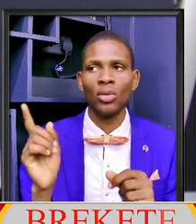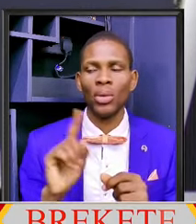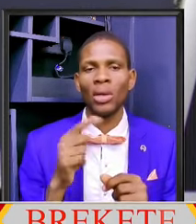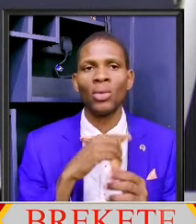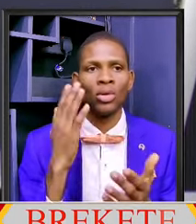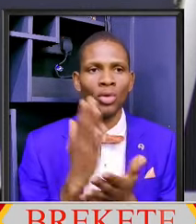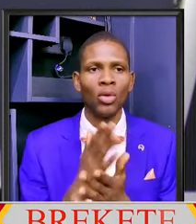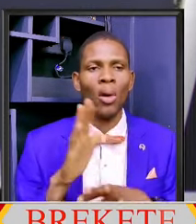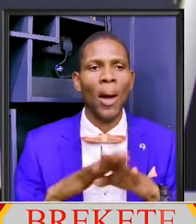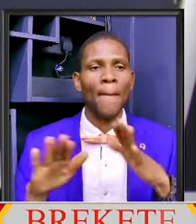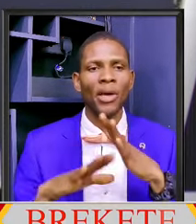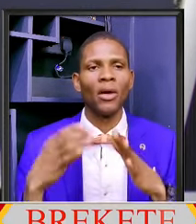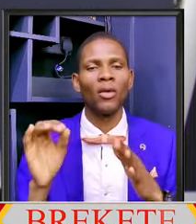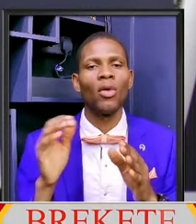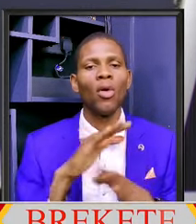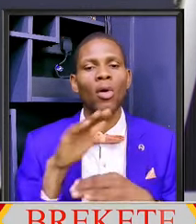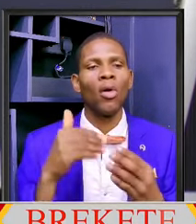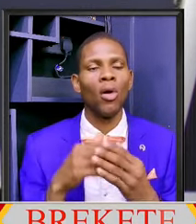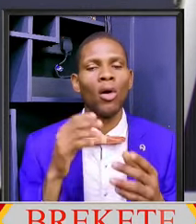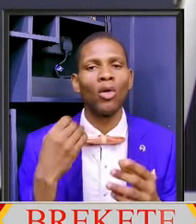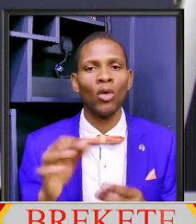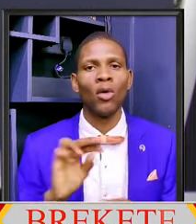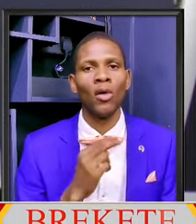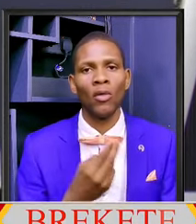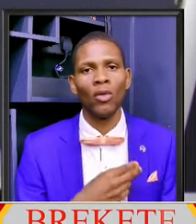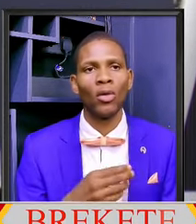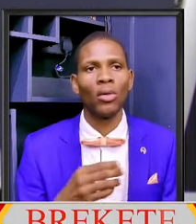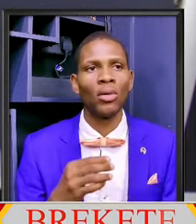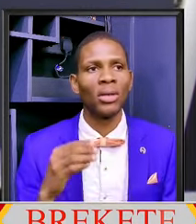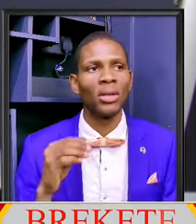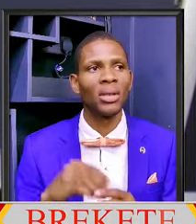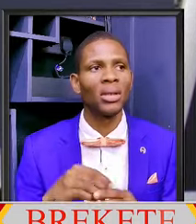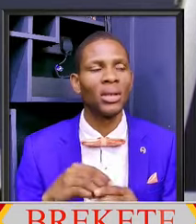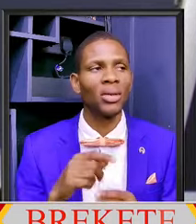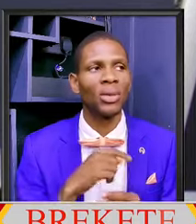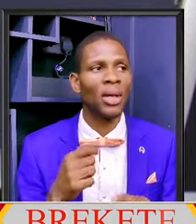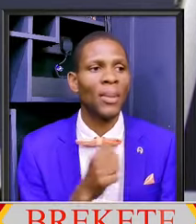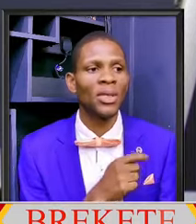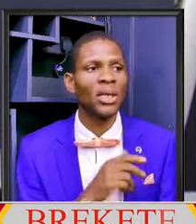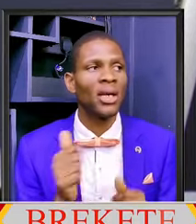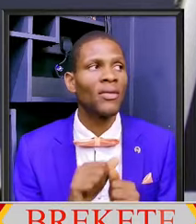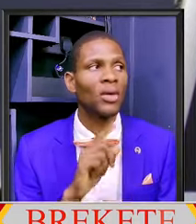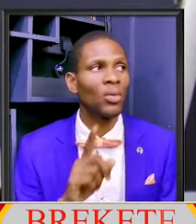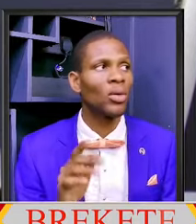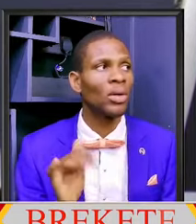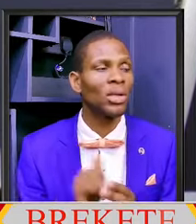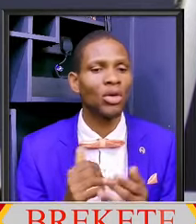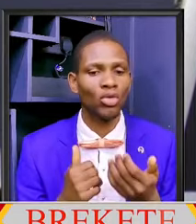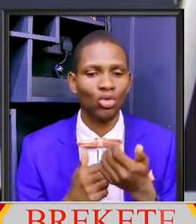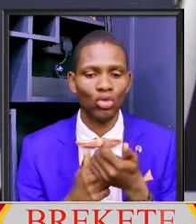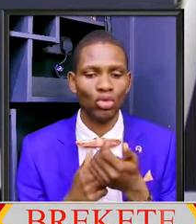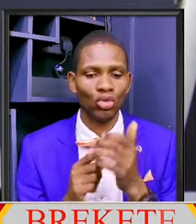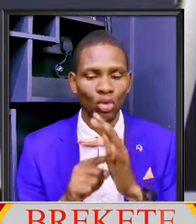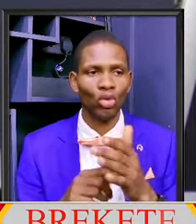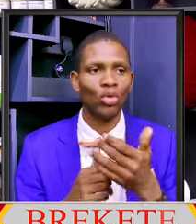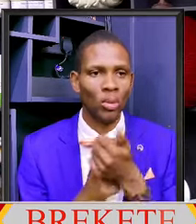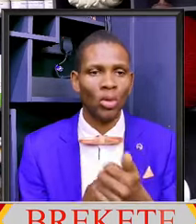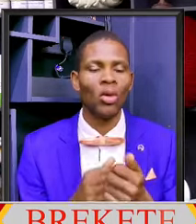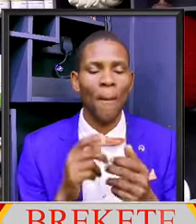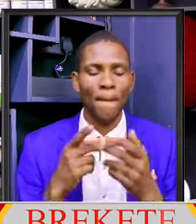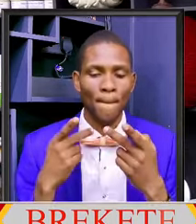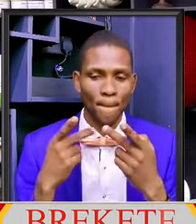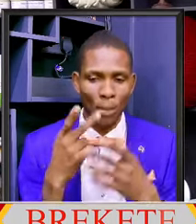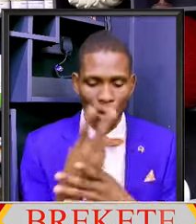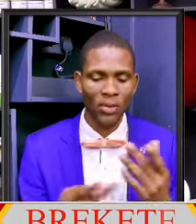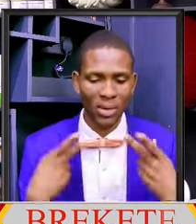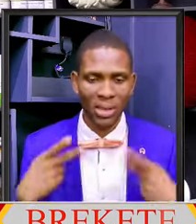stop. On behalf of all of us, we appreciate everybody who show support, both